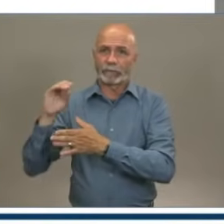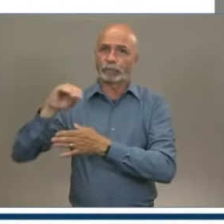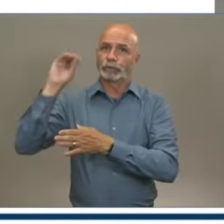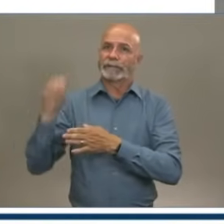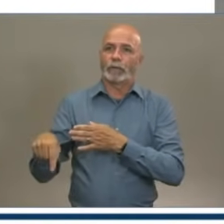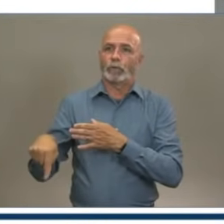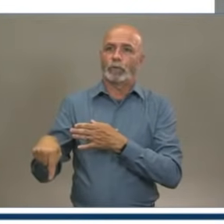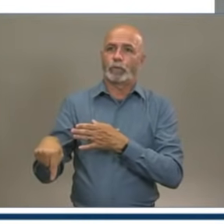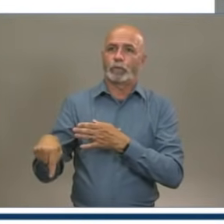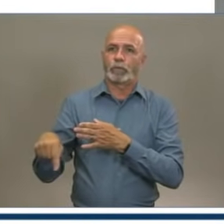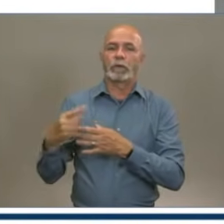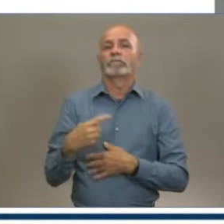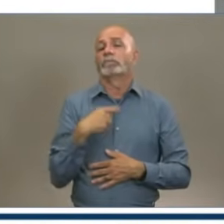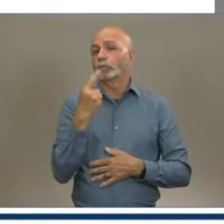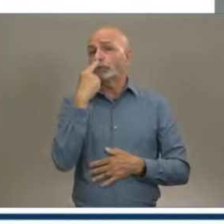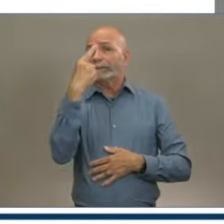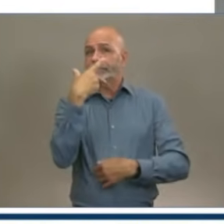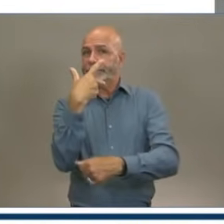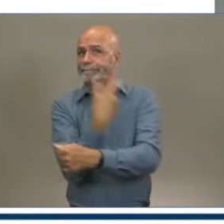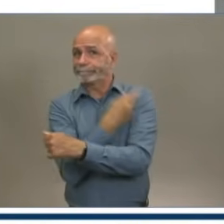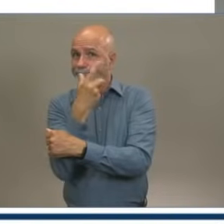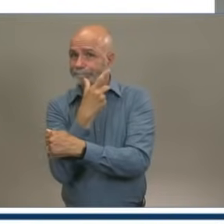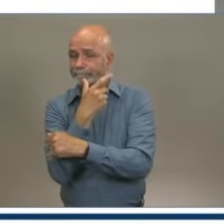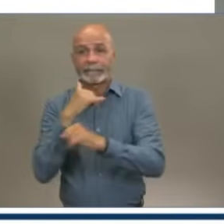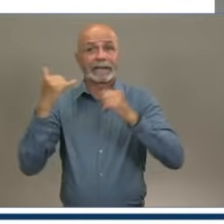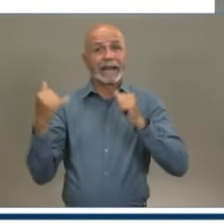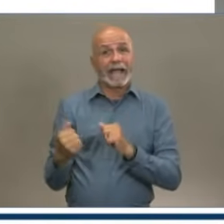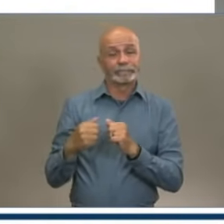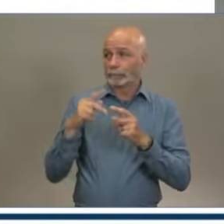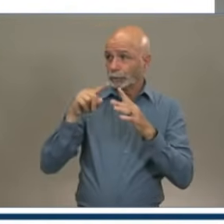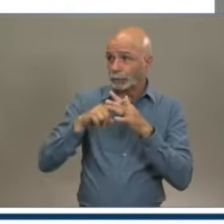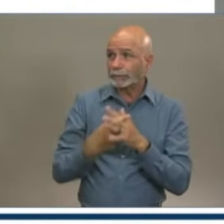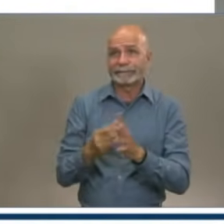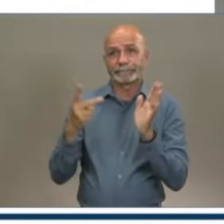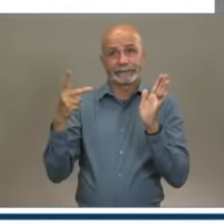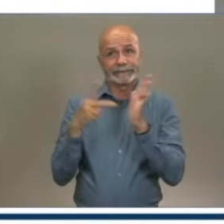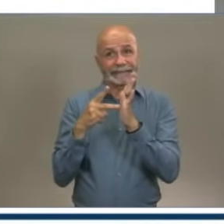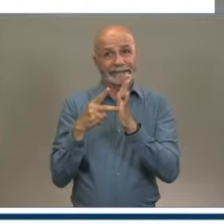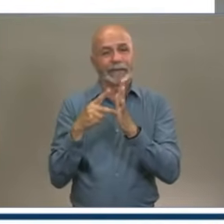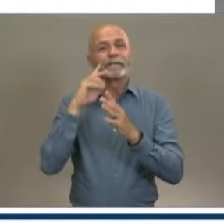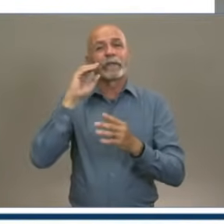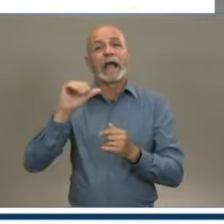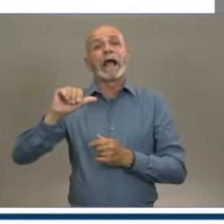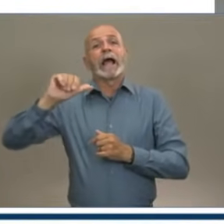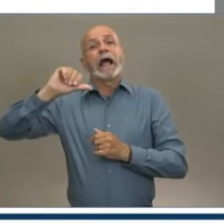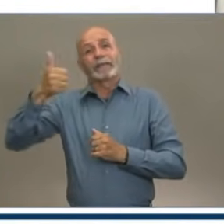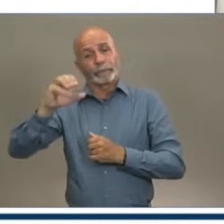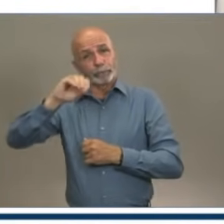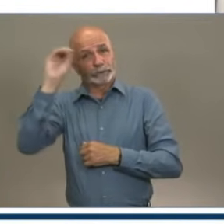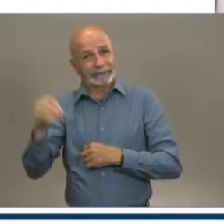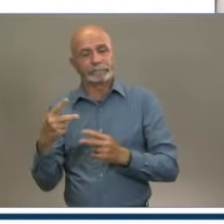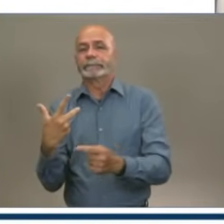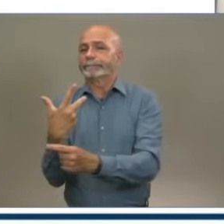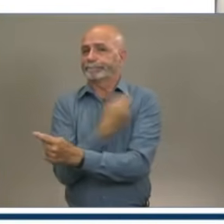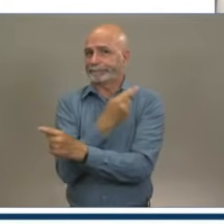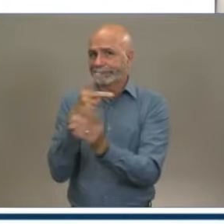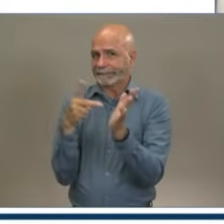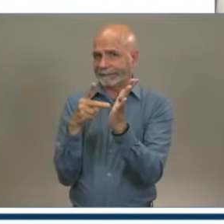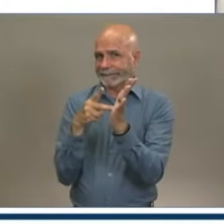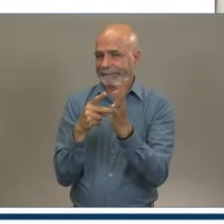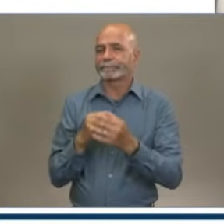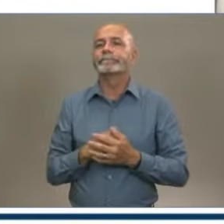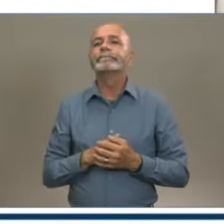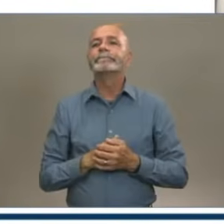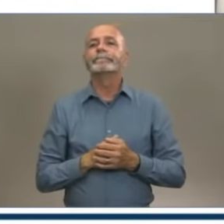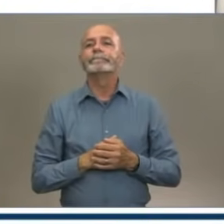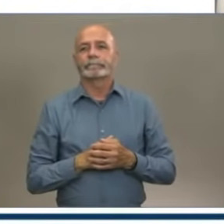dose, and we're in the middle of the pack now for the percentage of the population with 2 doses. Next, we'll go to John McPhee